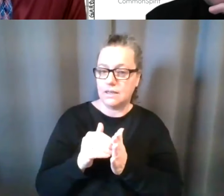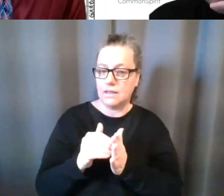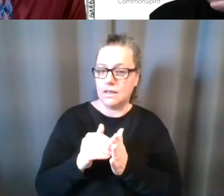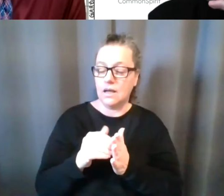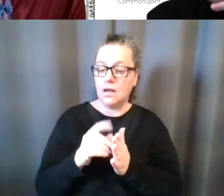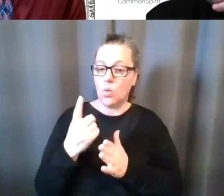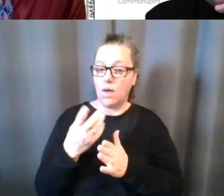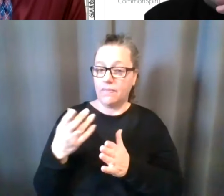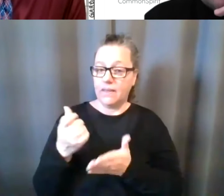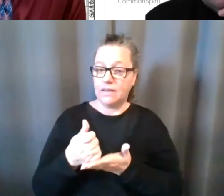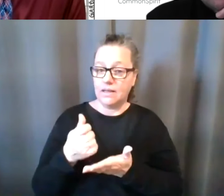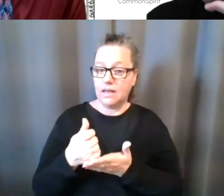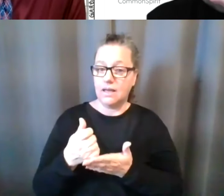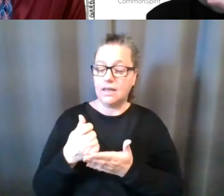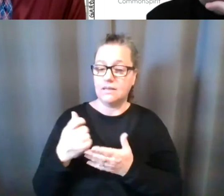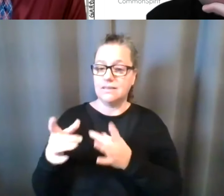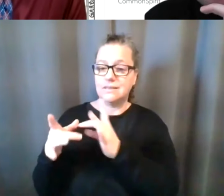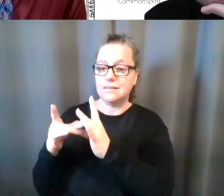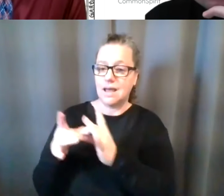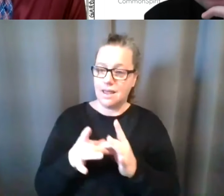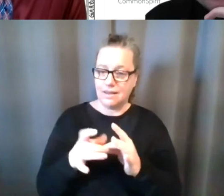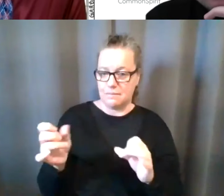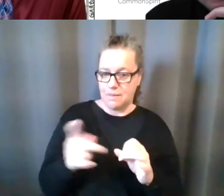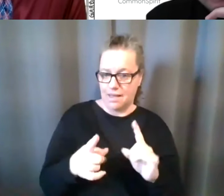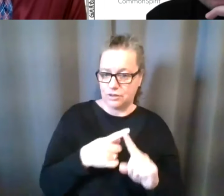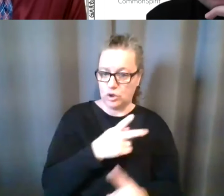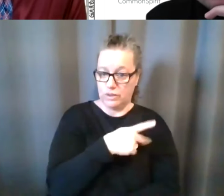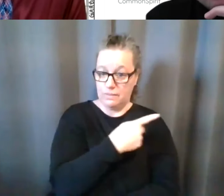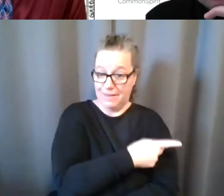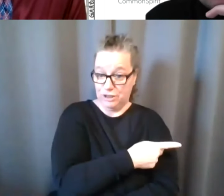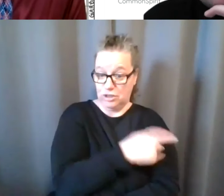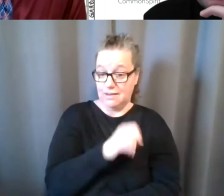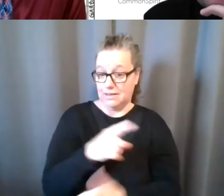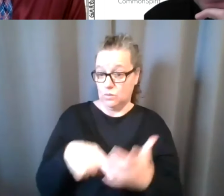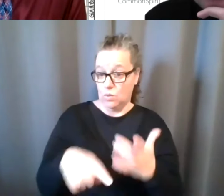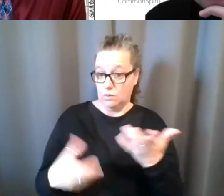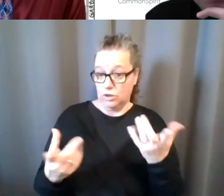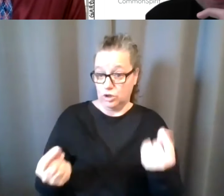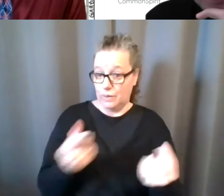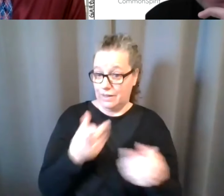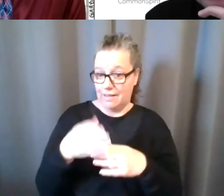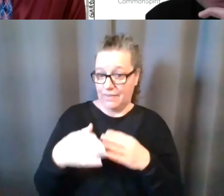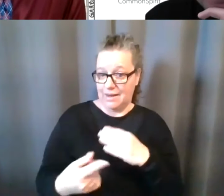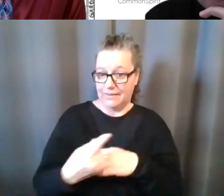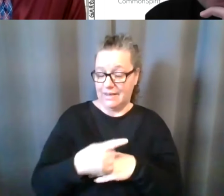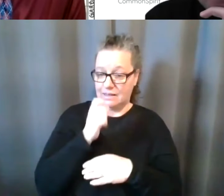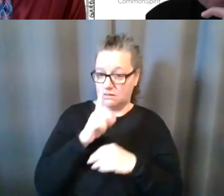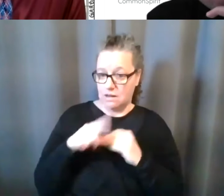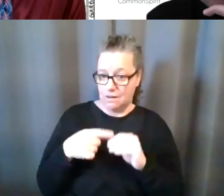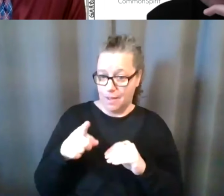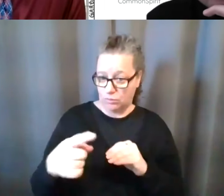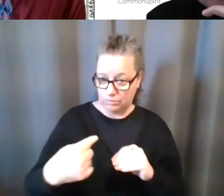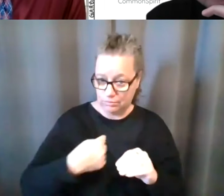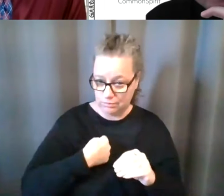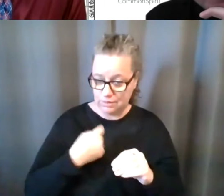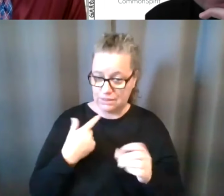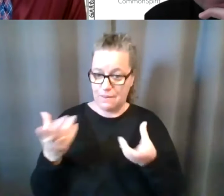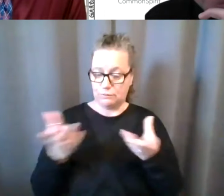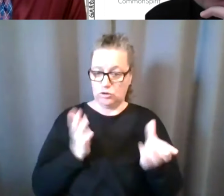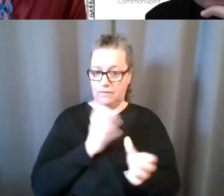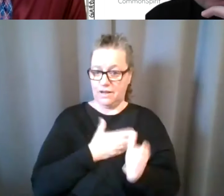helpful is tying it back to the patient, because that's what we're here to do at the end of the day. It's not about you or me, it's about serving our